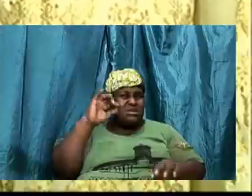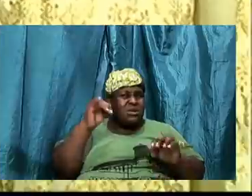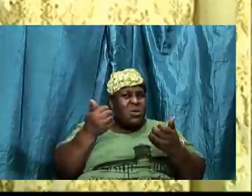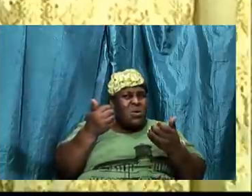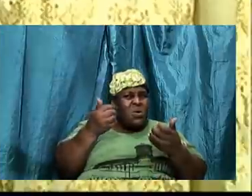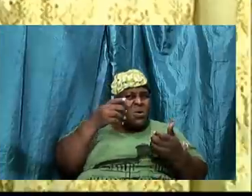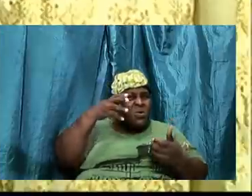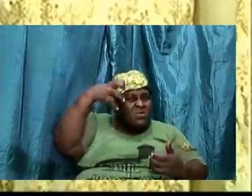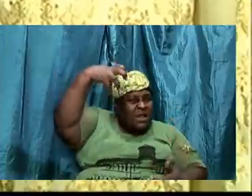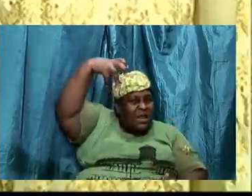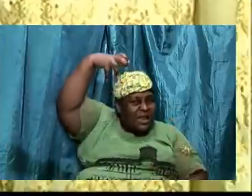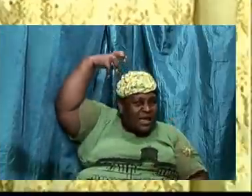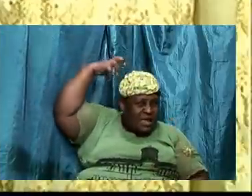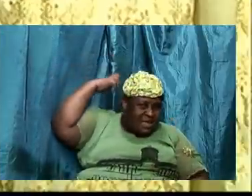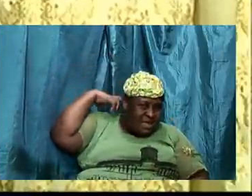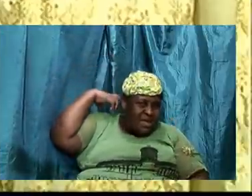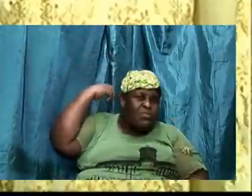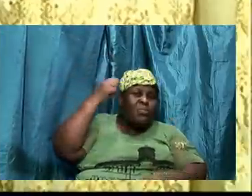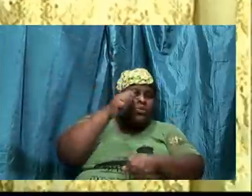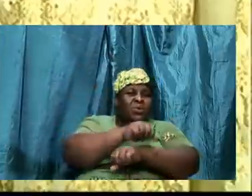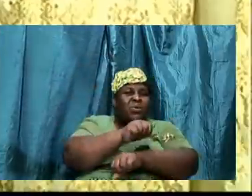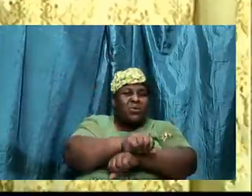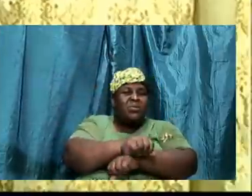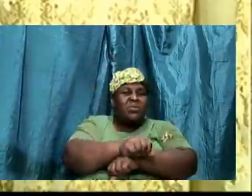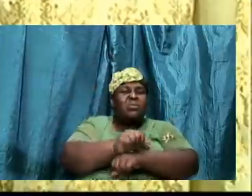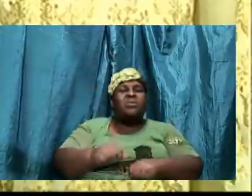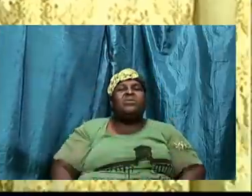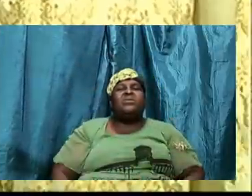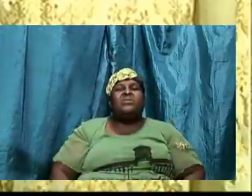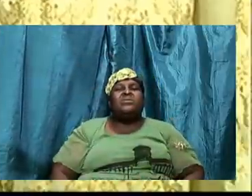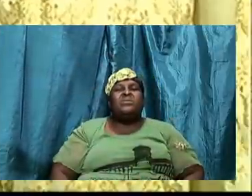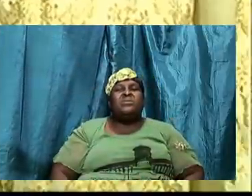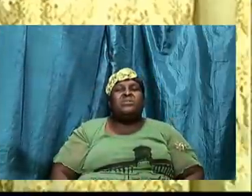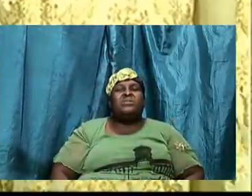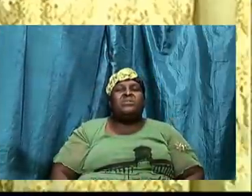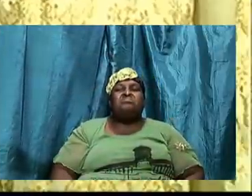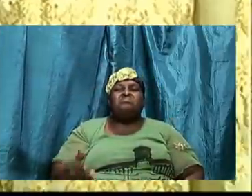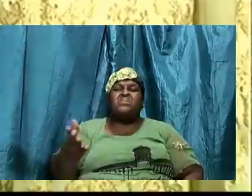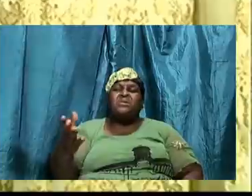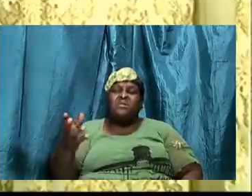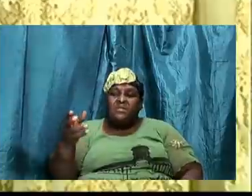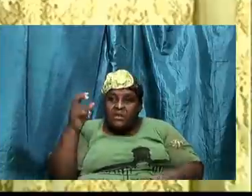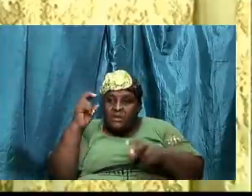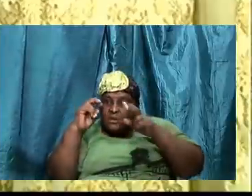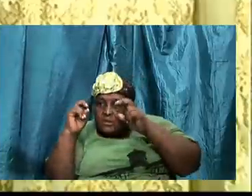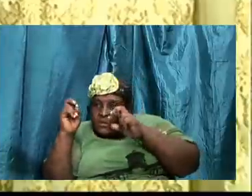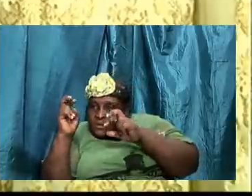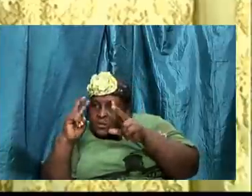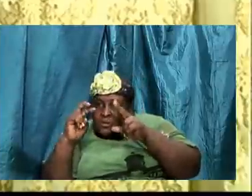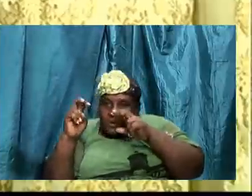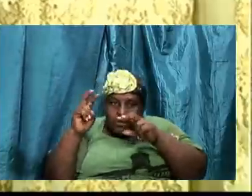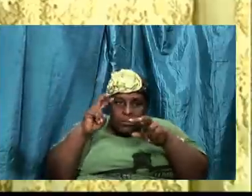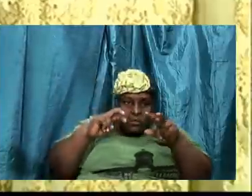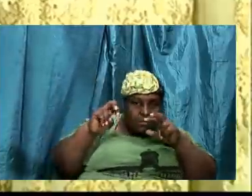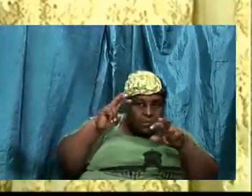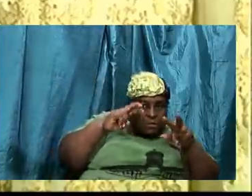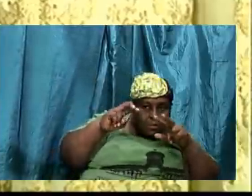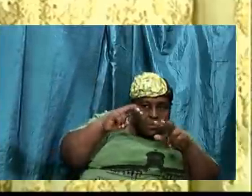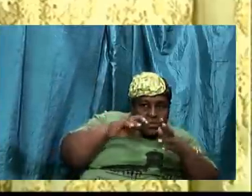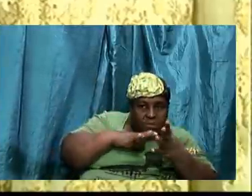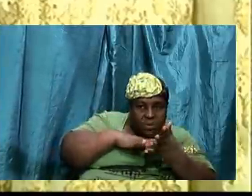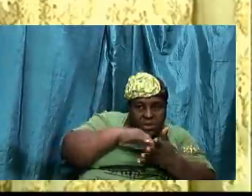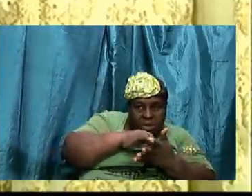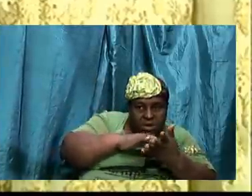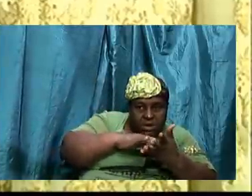The lion, as they prowls, they seek out the weak.